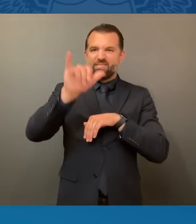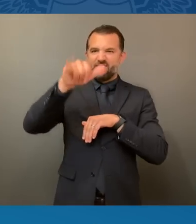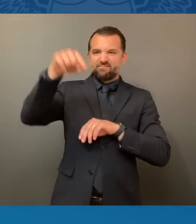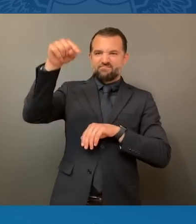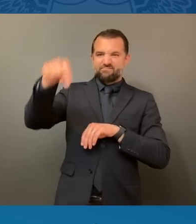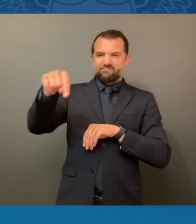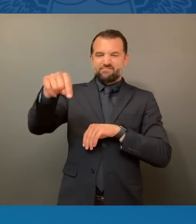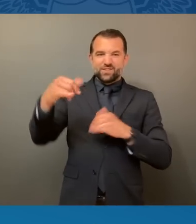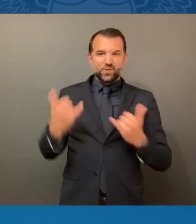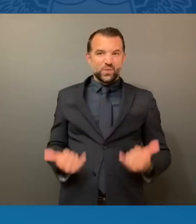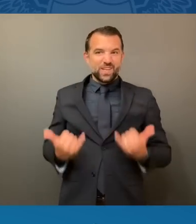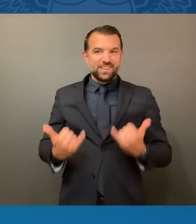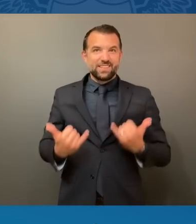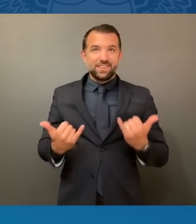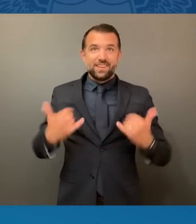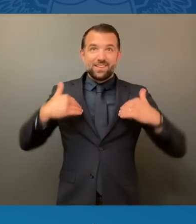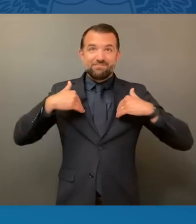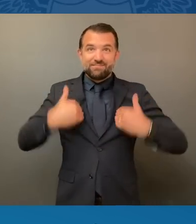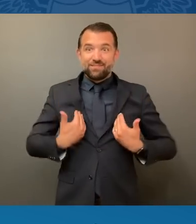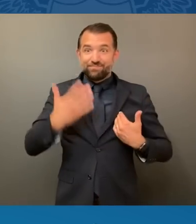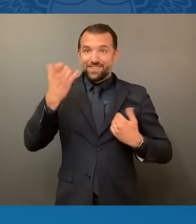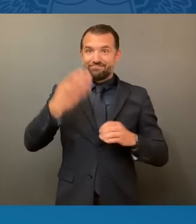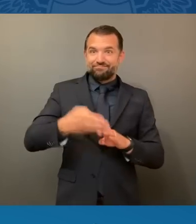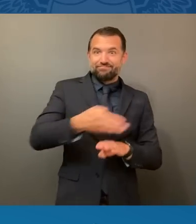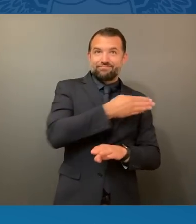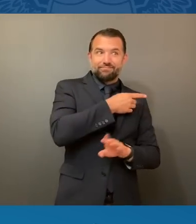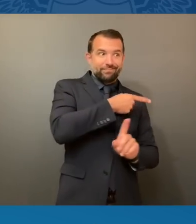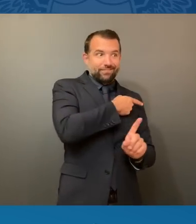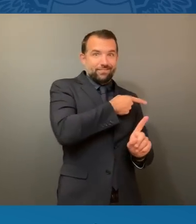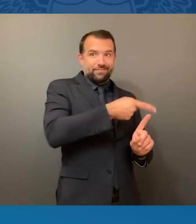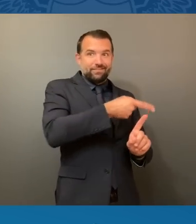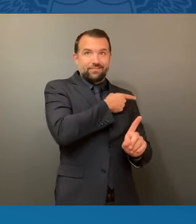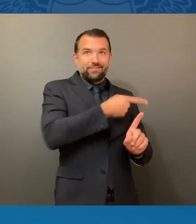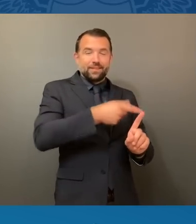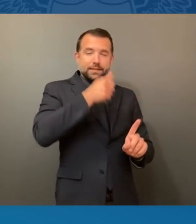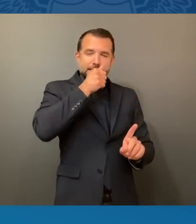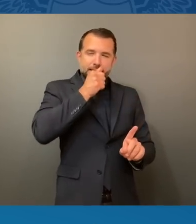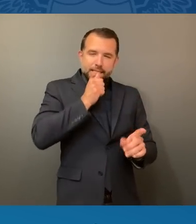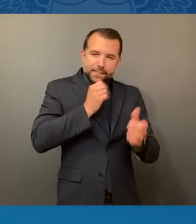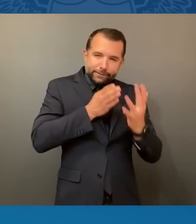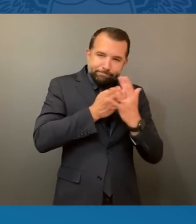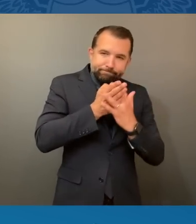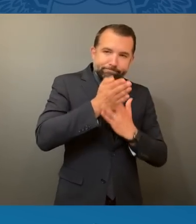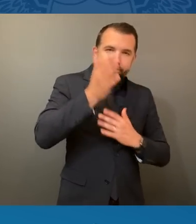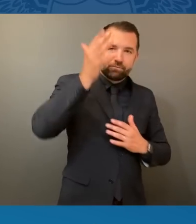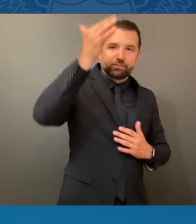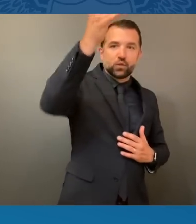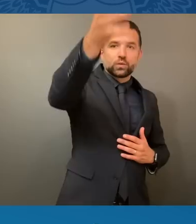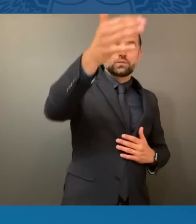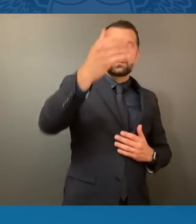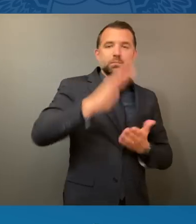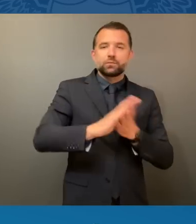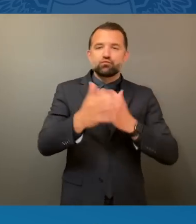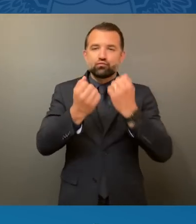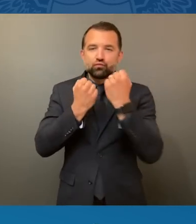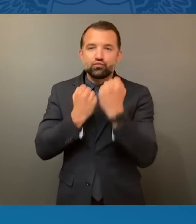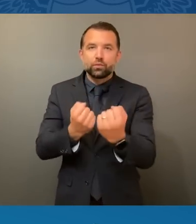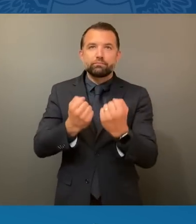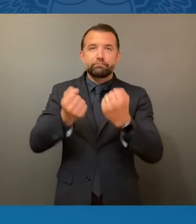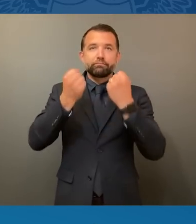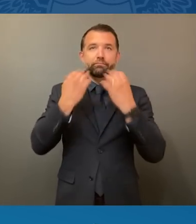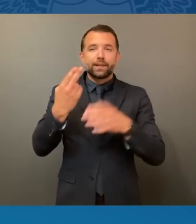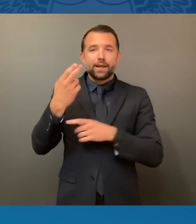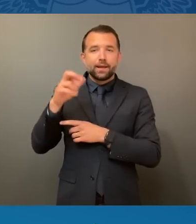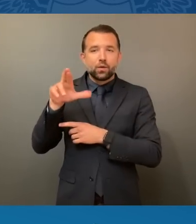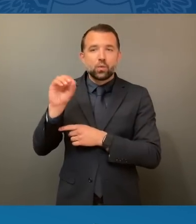their resilience. It was the strength of our parents. It was the strength of the unsung heroes that created space